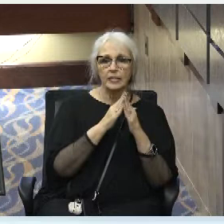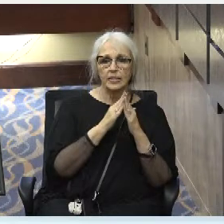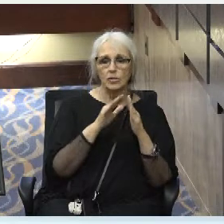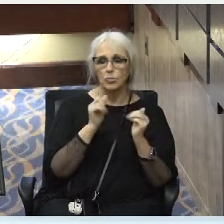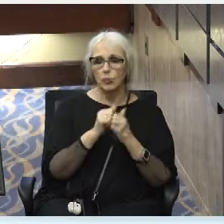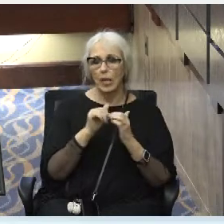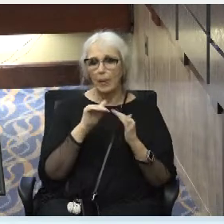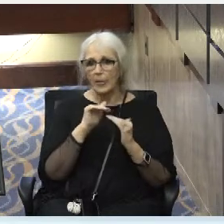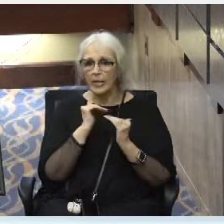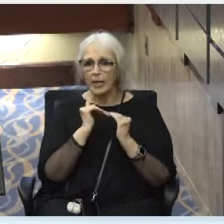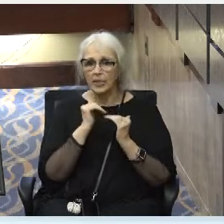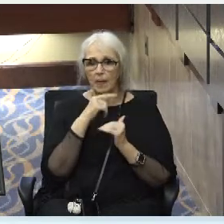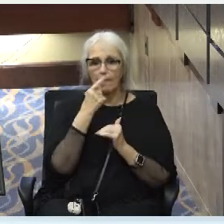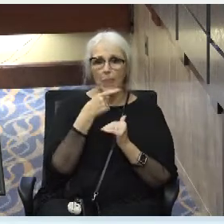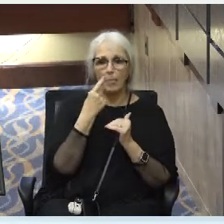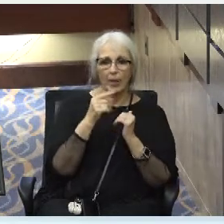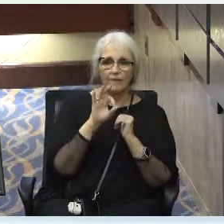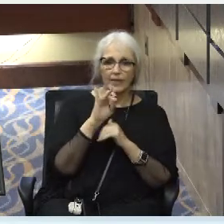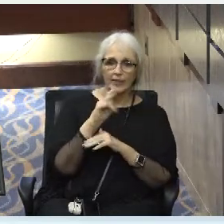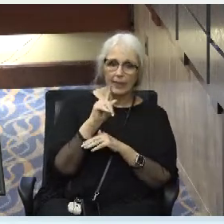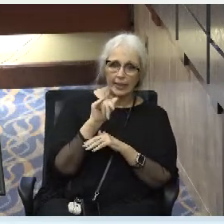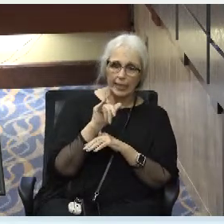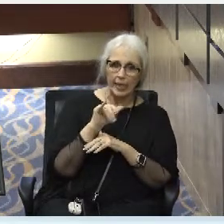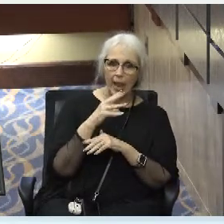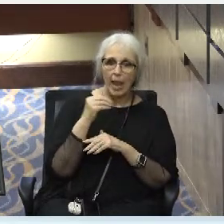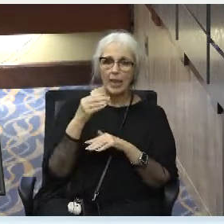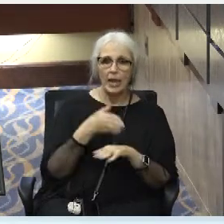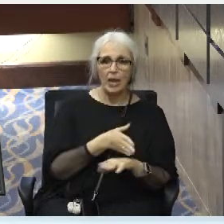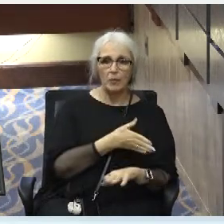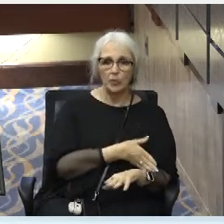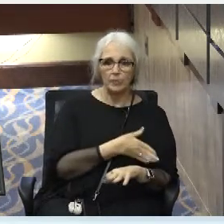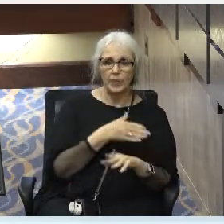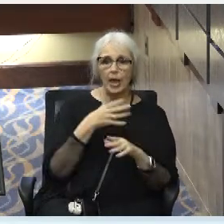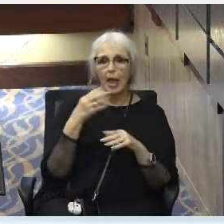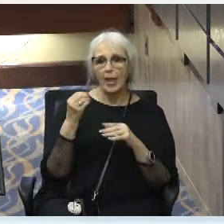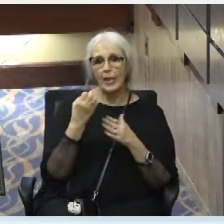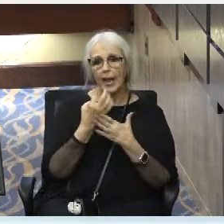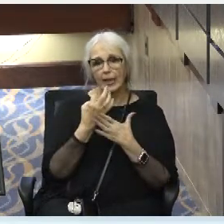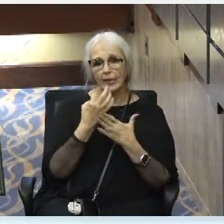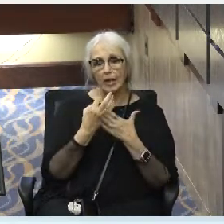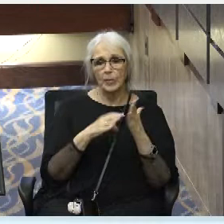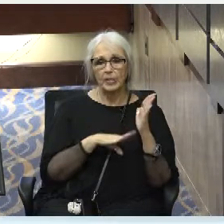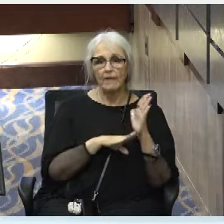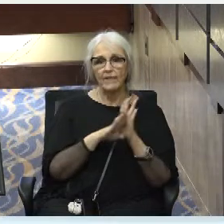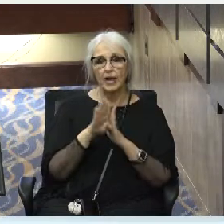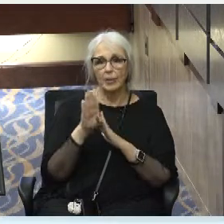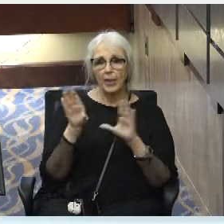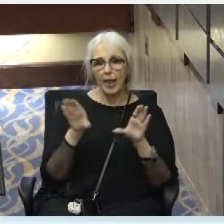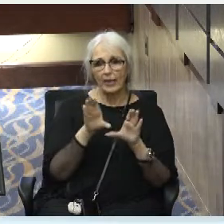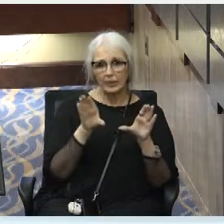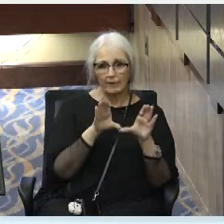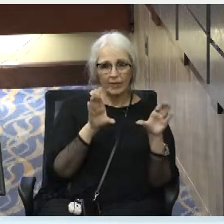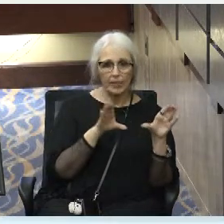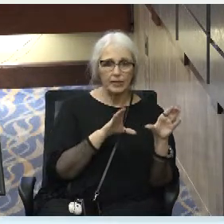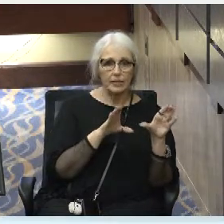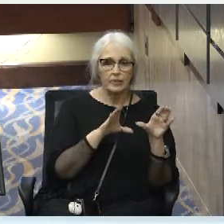rehabilitation, public facilities and improvement, as well as economic development activities, just to name a few. To